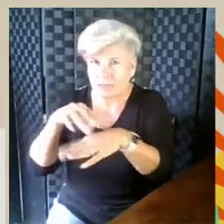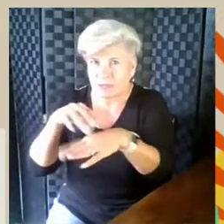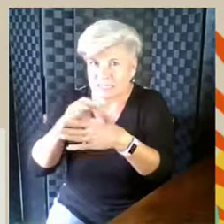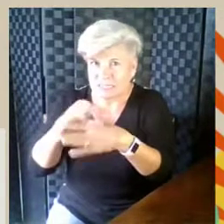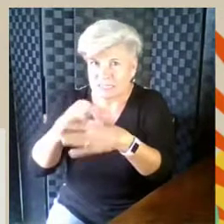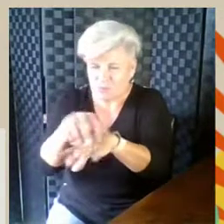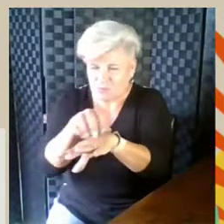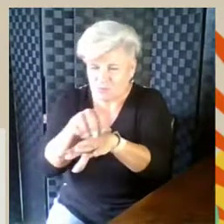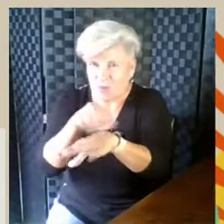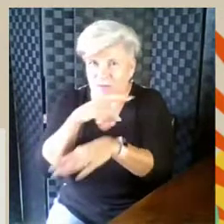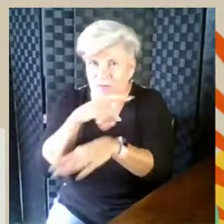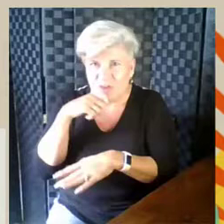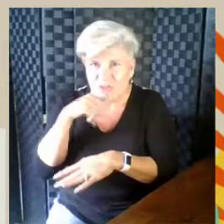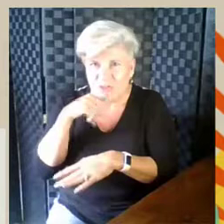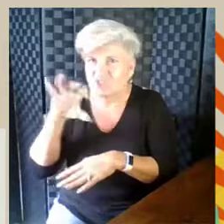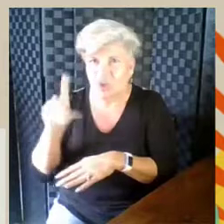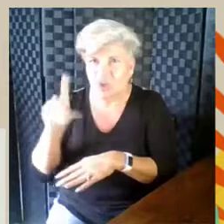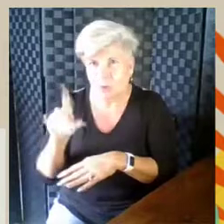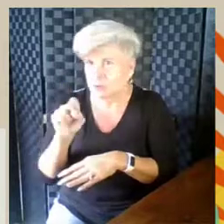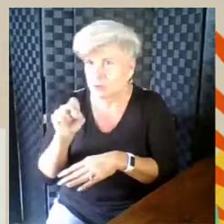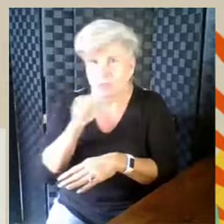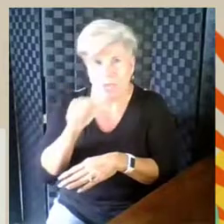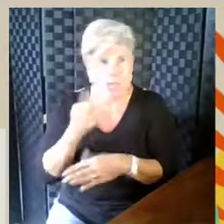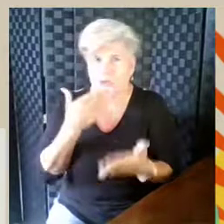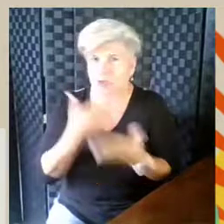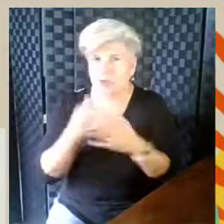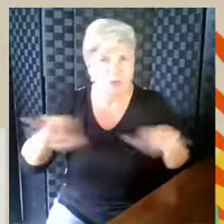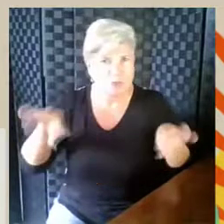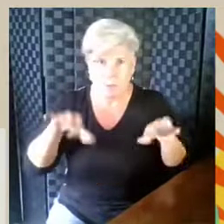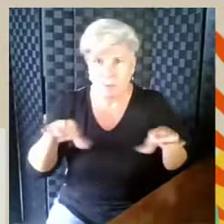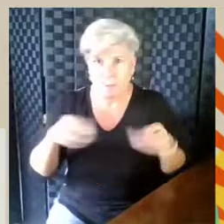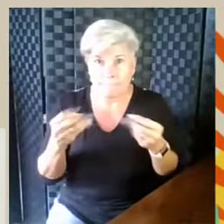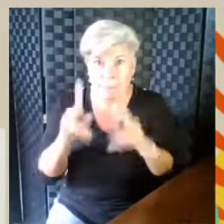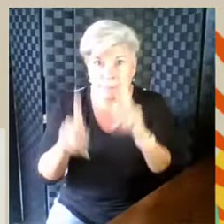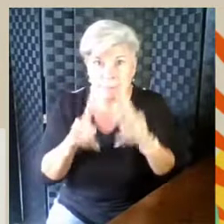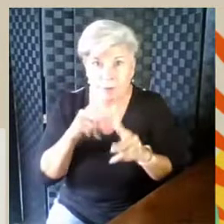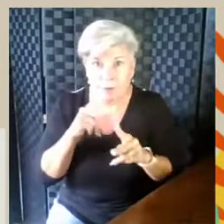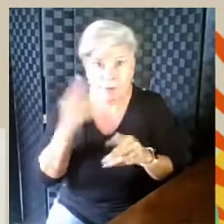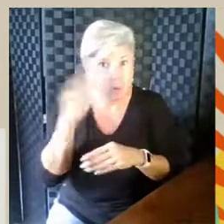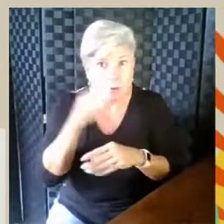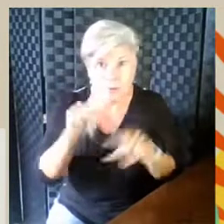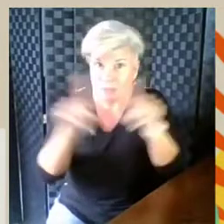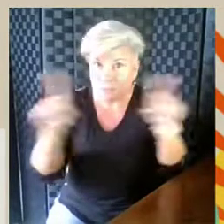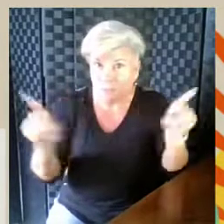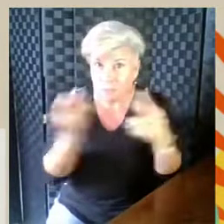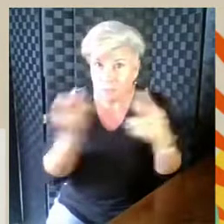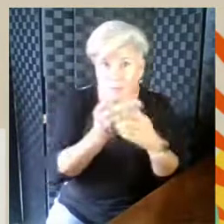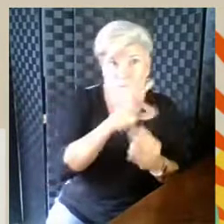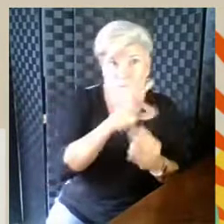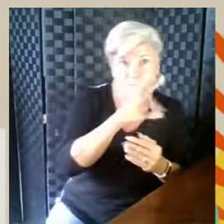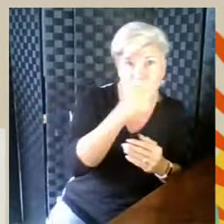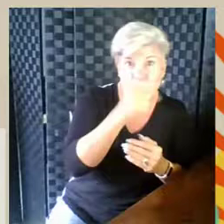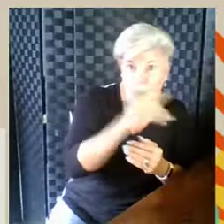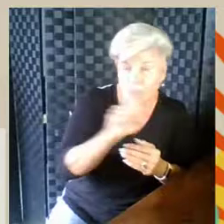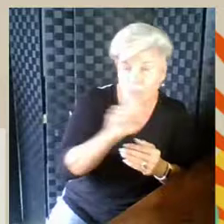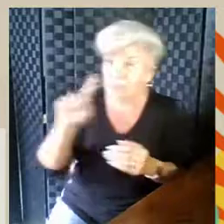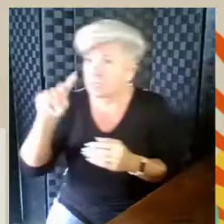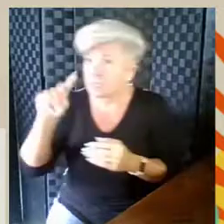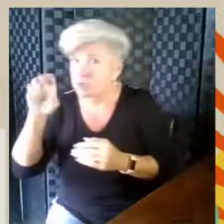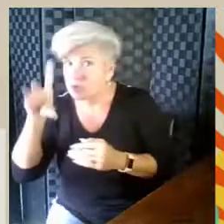dry. Toads are not good swimmers. Many people do not know the difference between frogs and